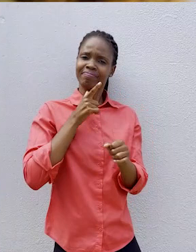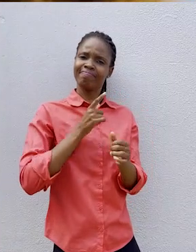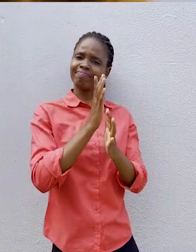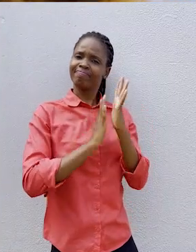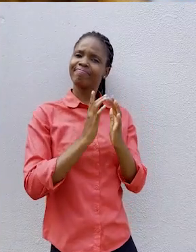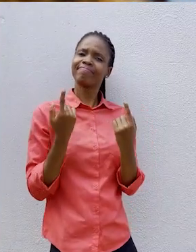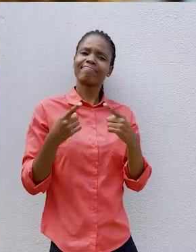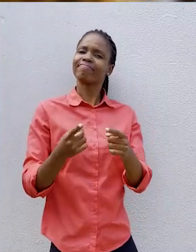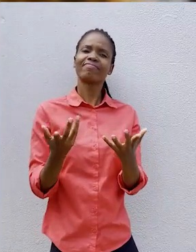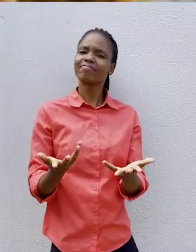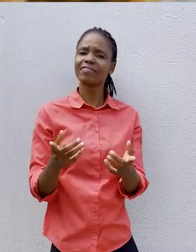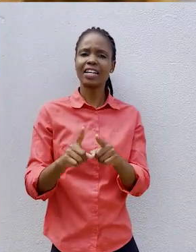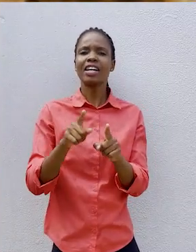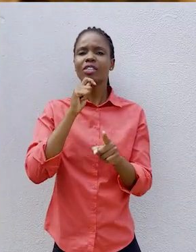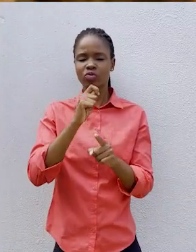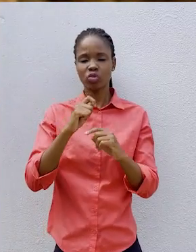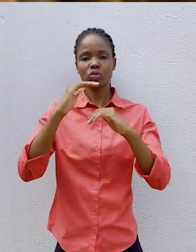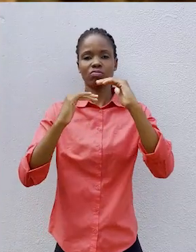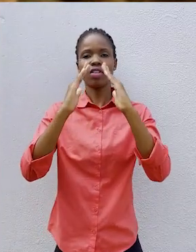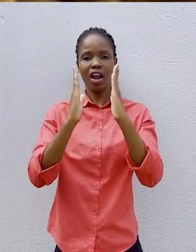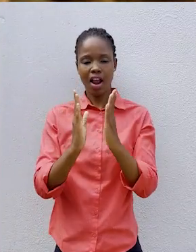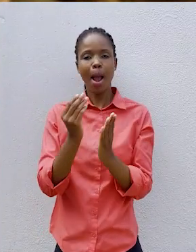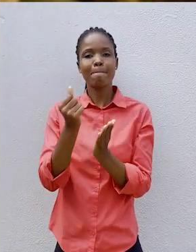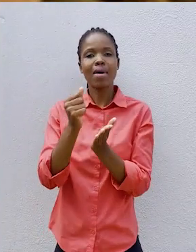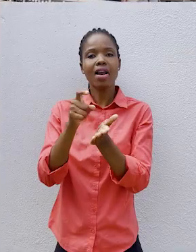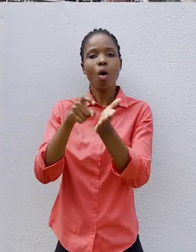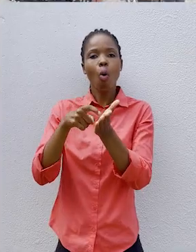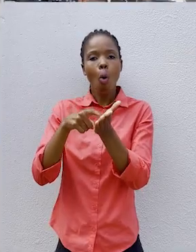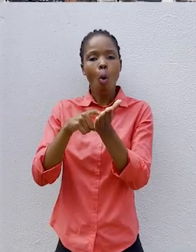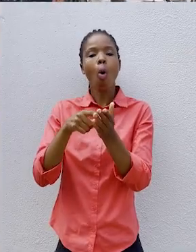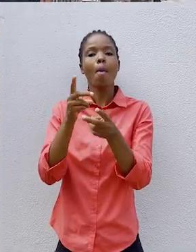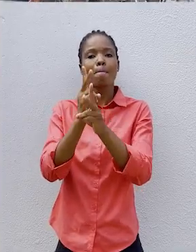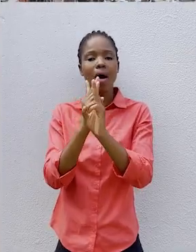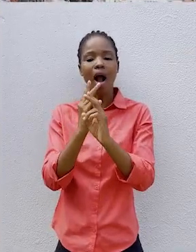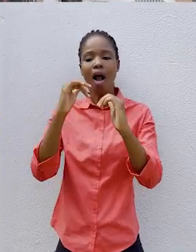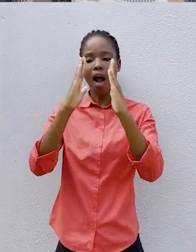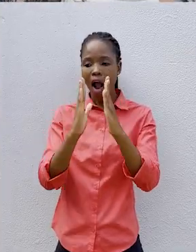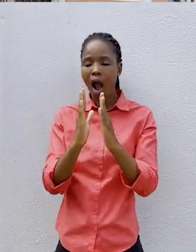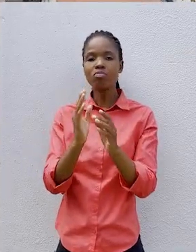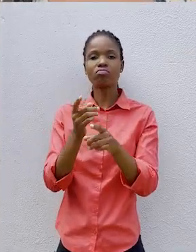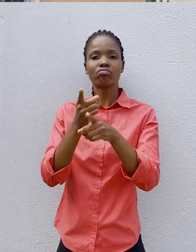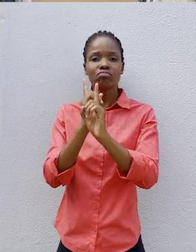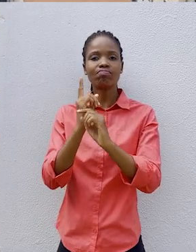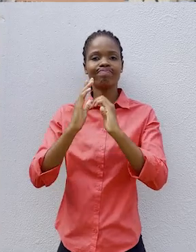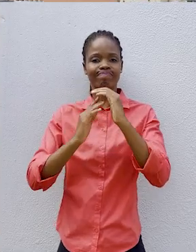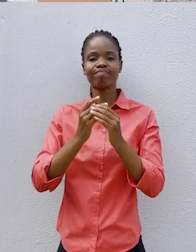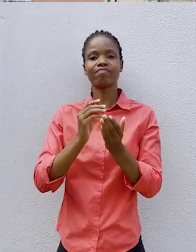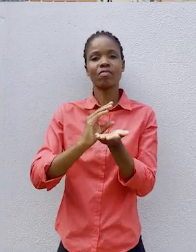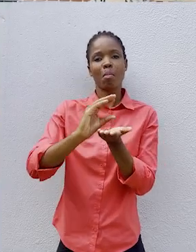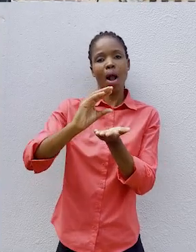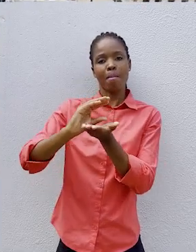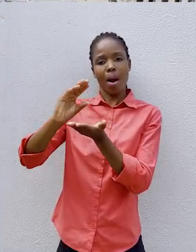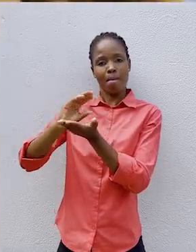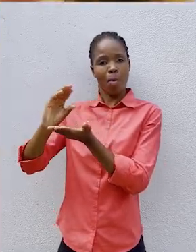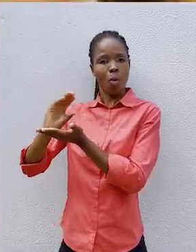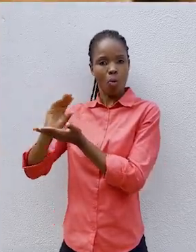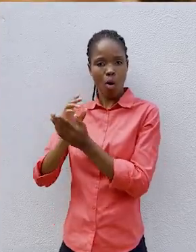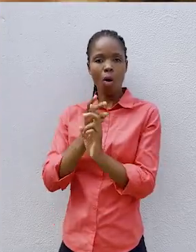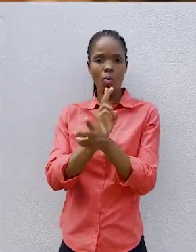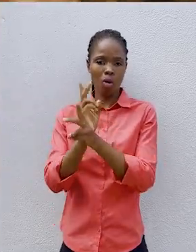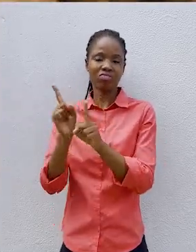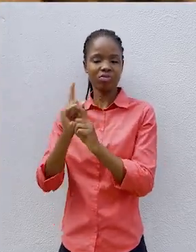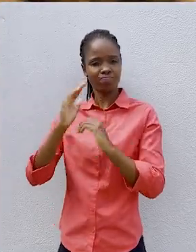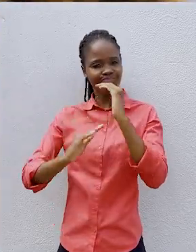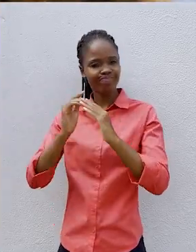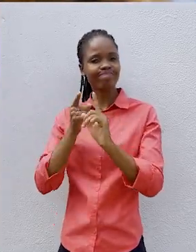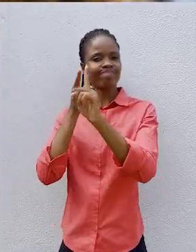what is it that you're doing here? I'm raising equity and debt, so I finance buildings. So, you know, little by little, I'm making